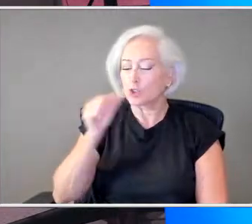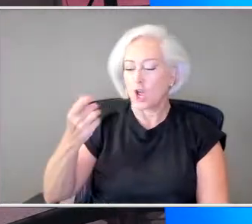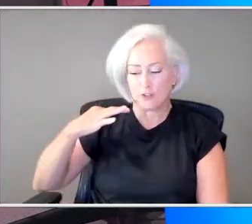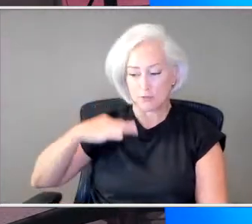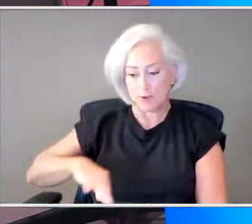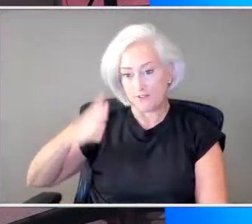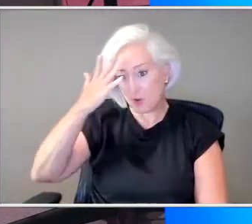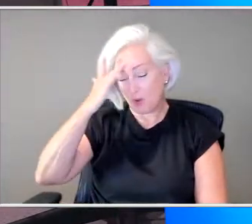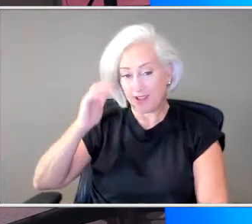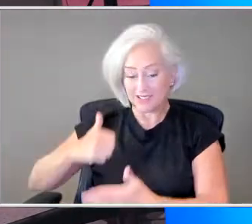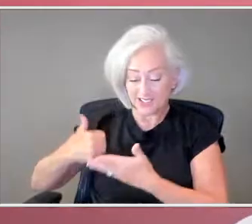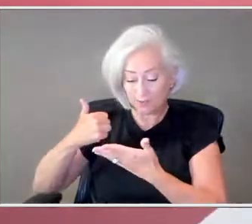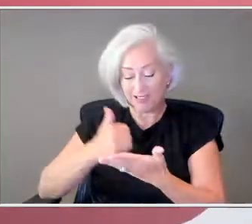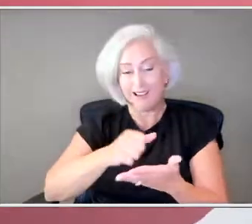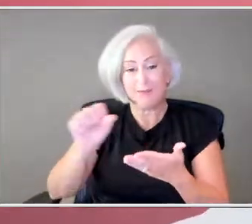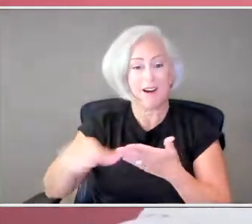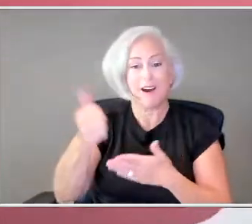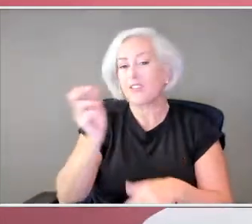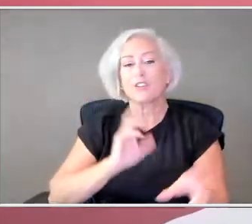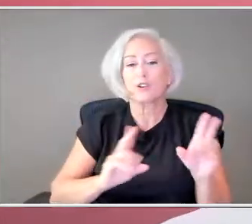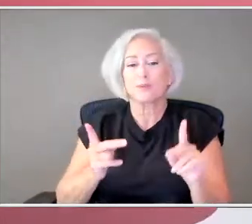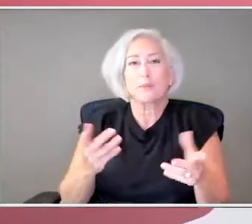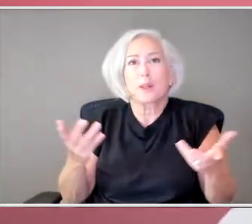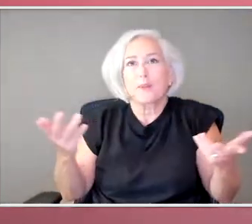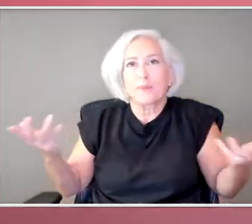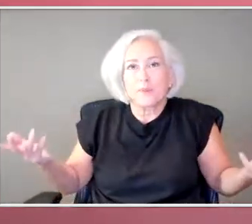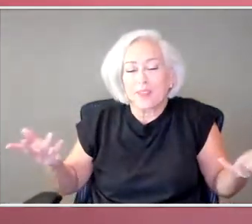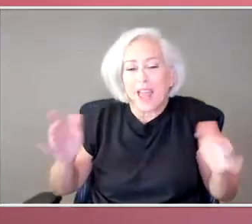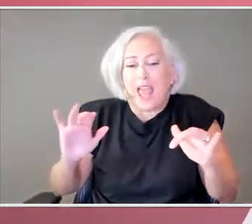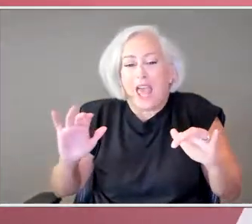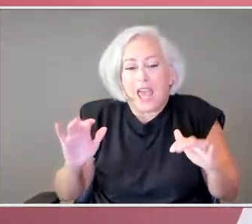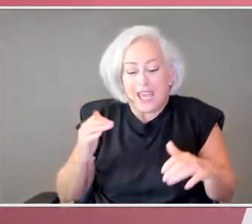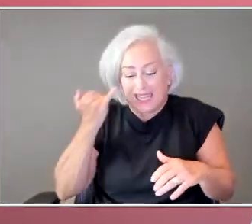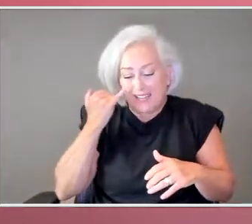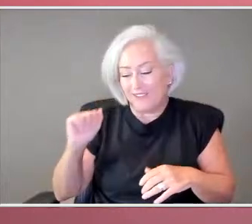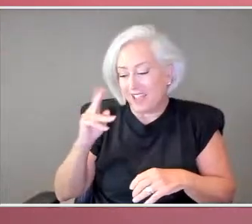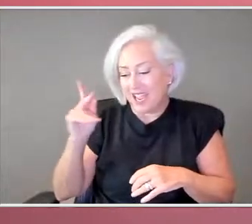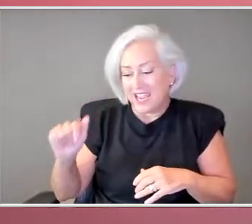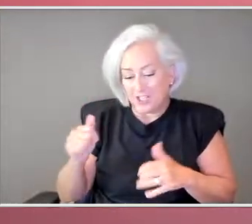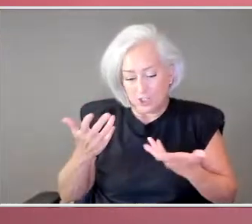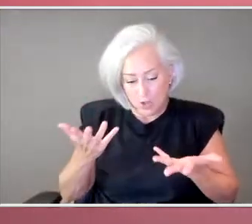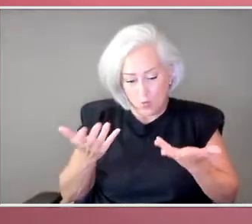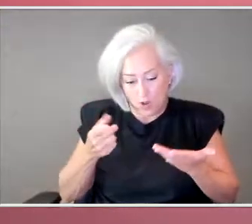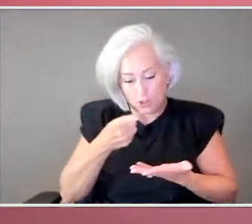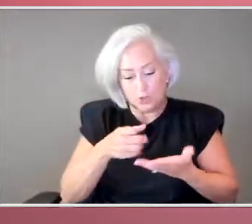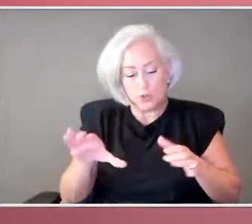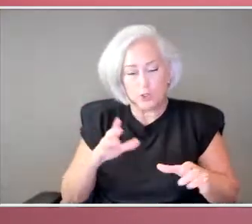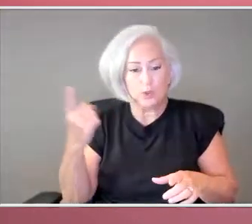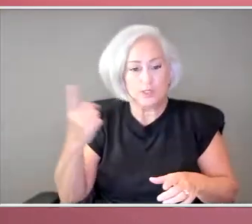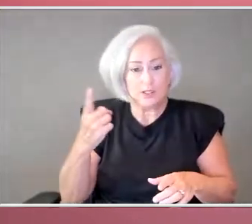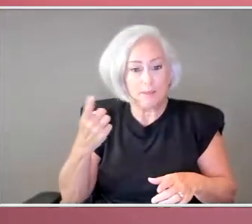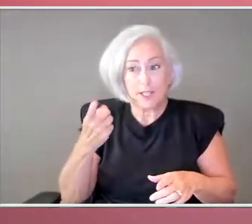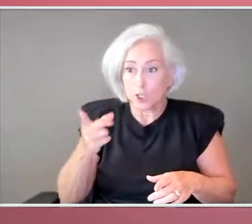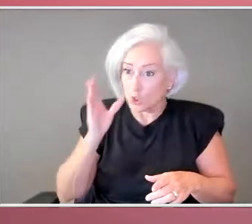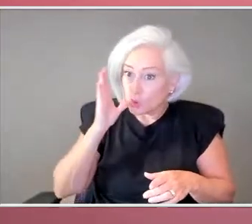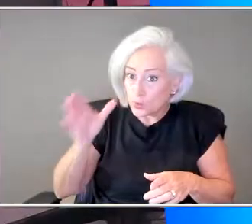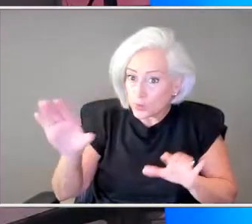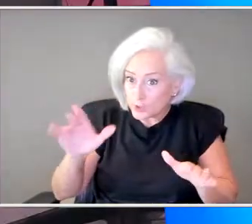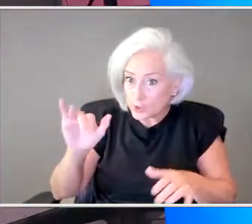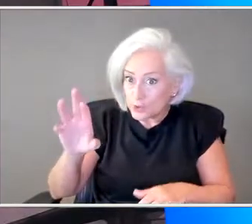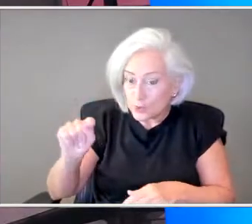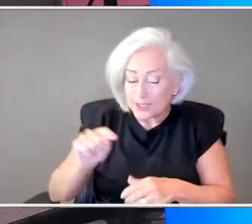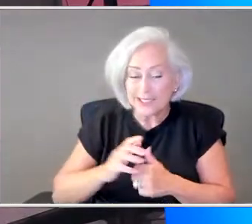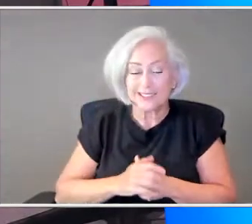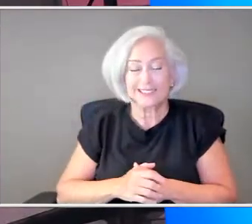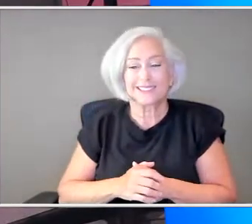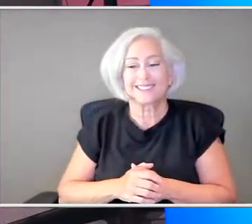people. Right. And I mean, how can you not? If Angela's trying to get you to do something, I mean, you're going to do it. Right. You know? That's what Dr. Porter